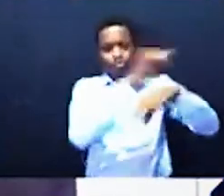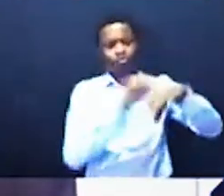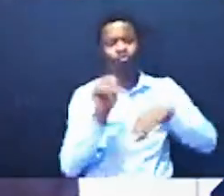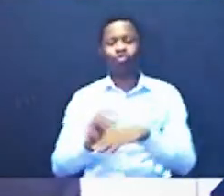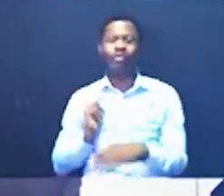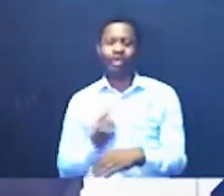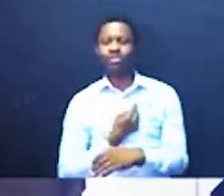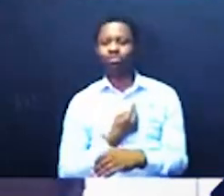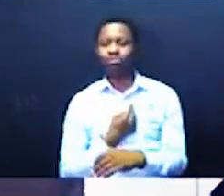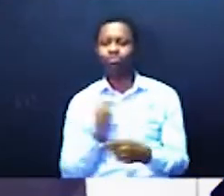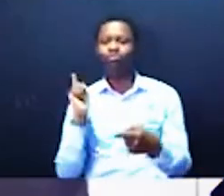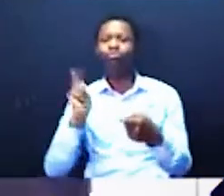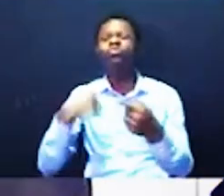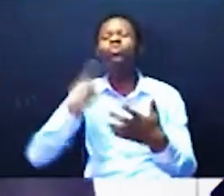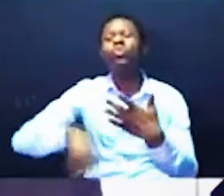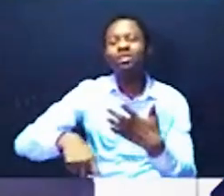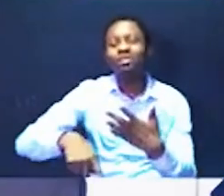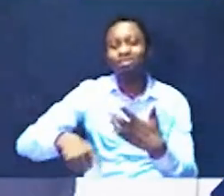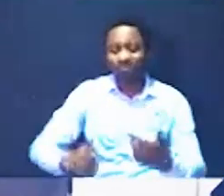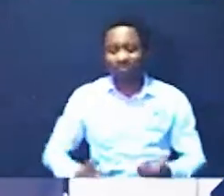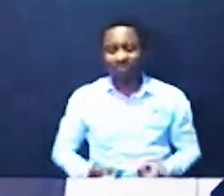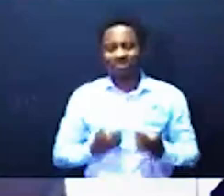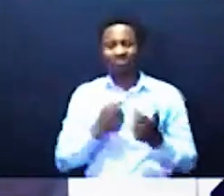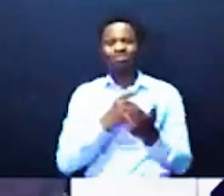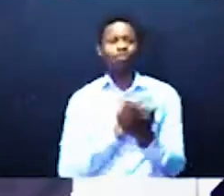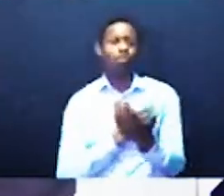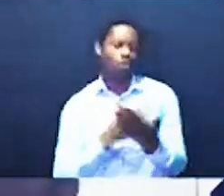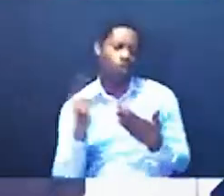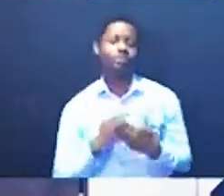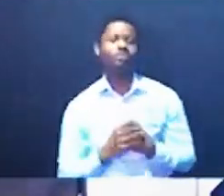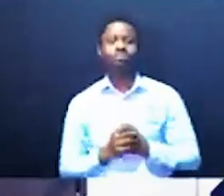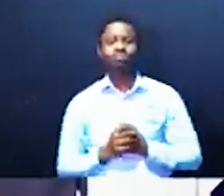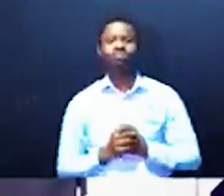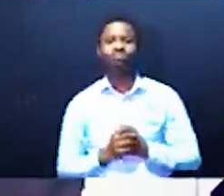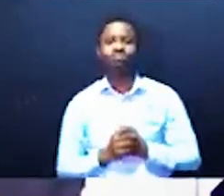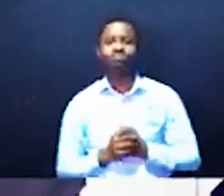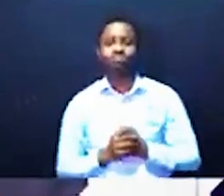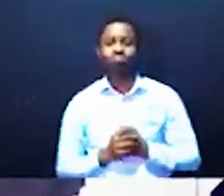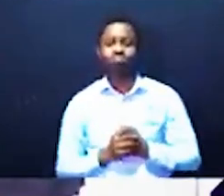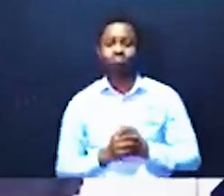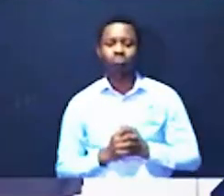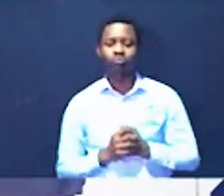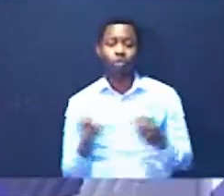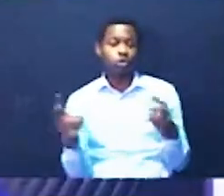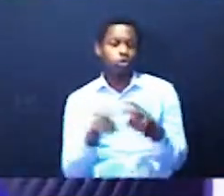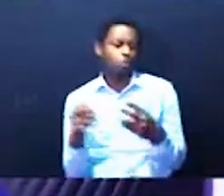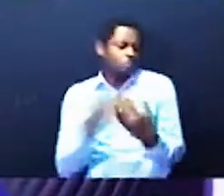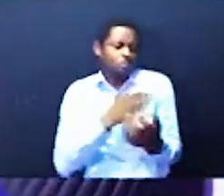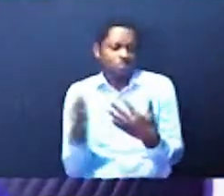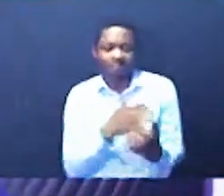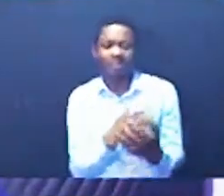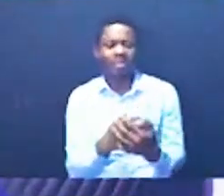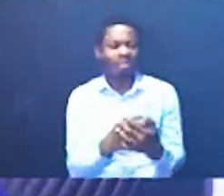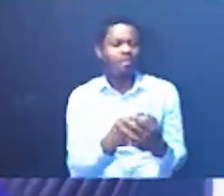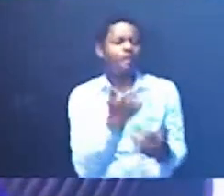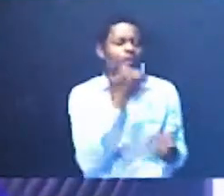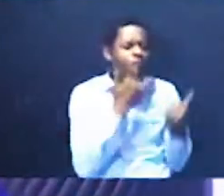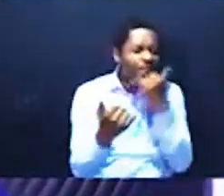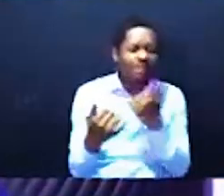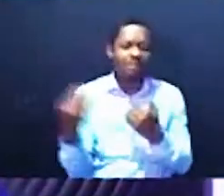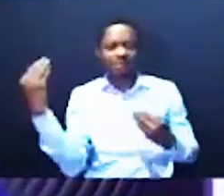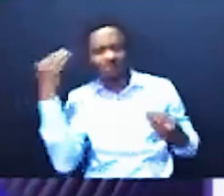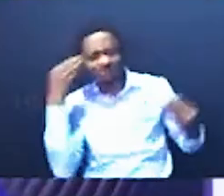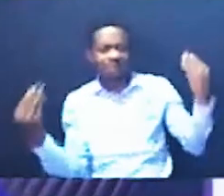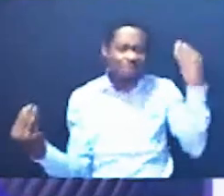to a holy life. So despite all the abuses, the offenses, try and maintain